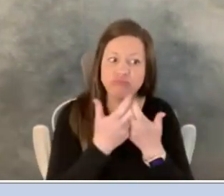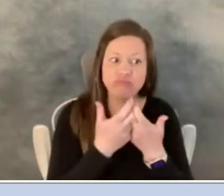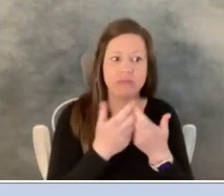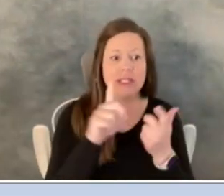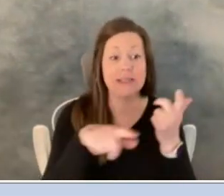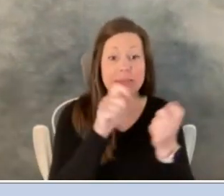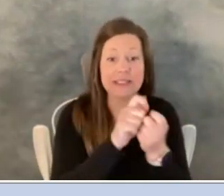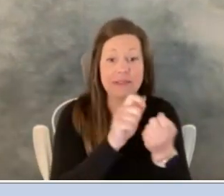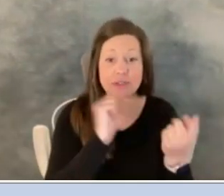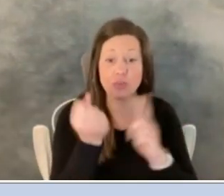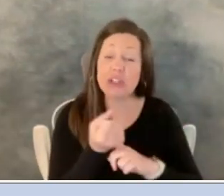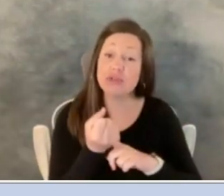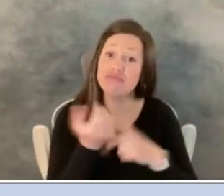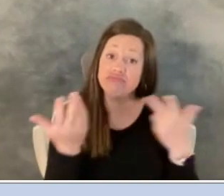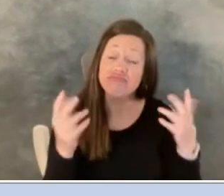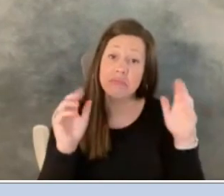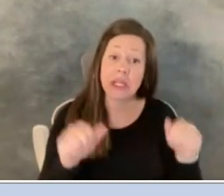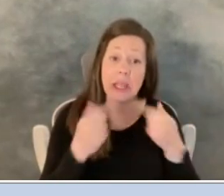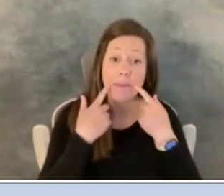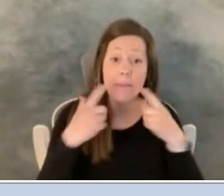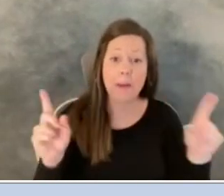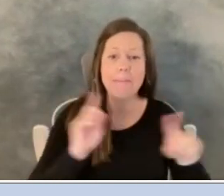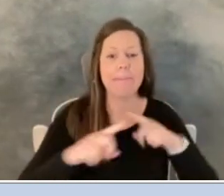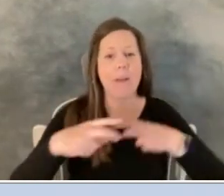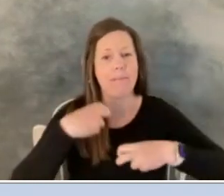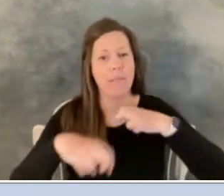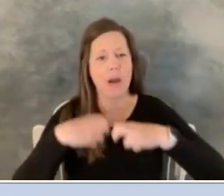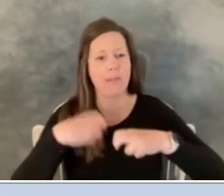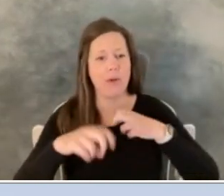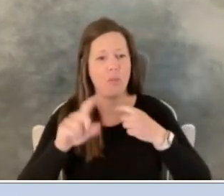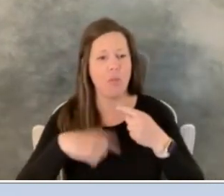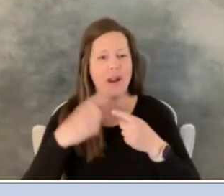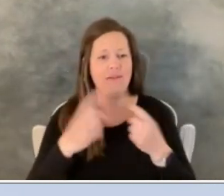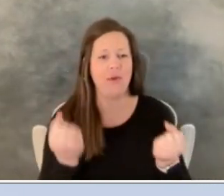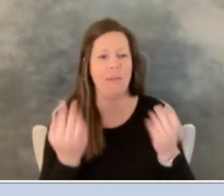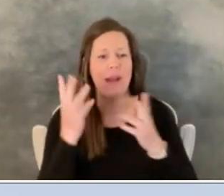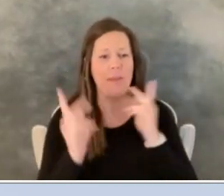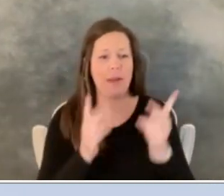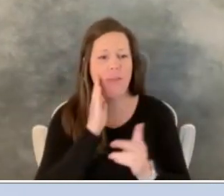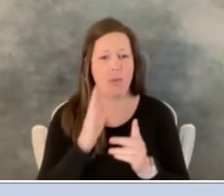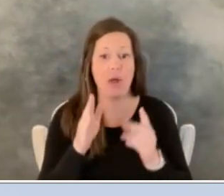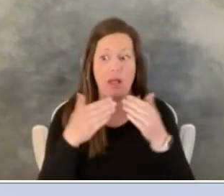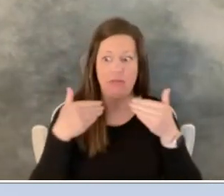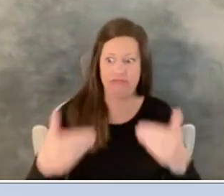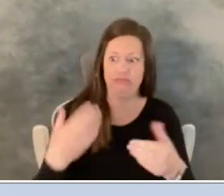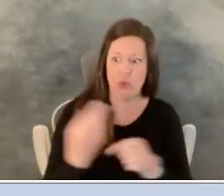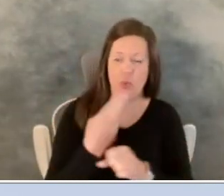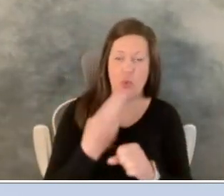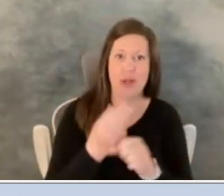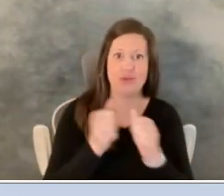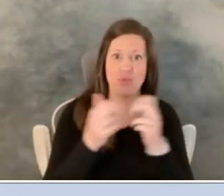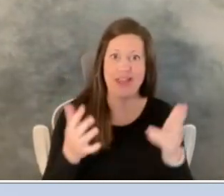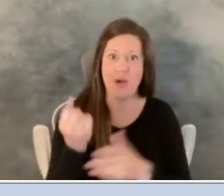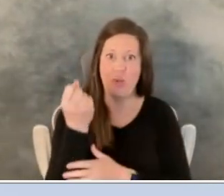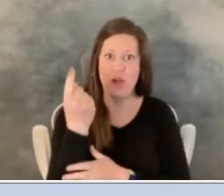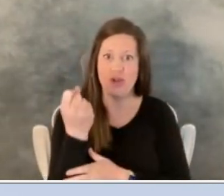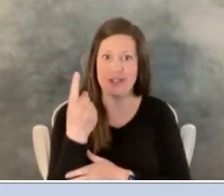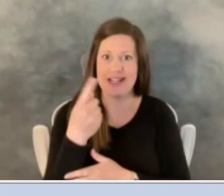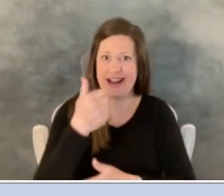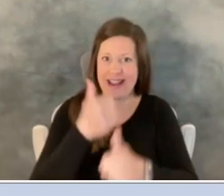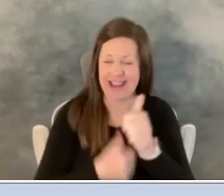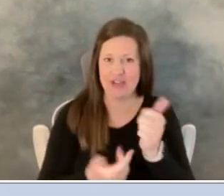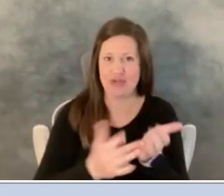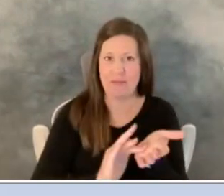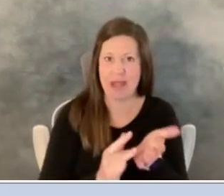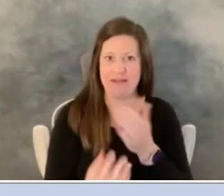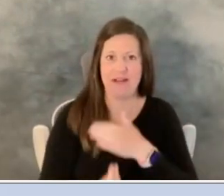I think the problem arises when a lot of people will take them without understanding what each one of them is possibly doing.